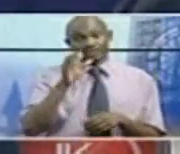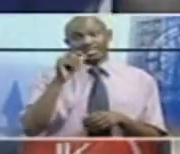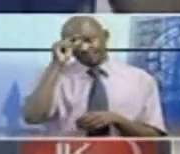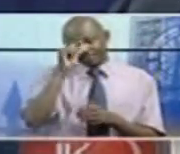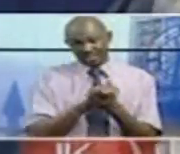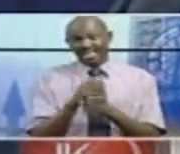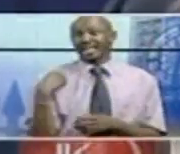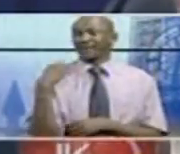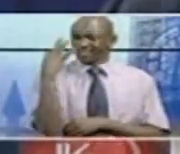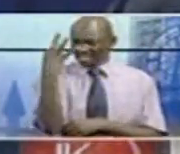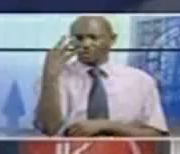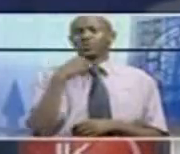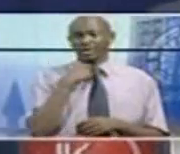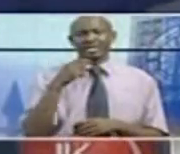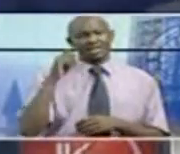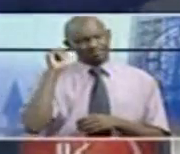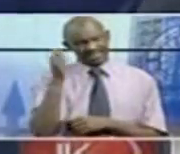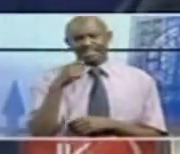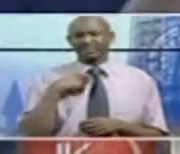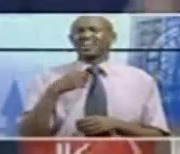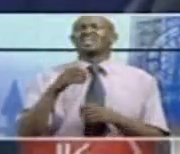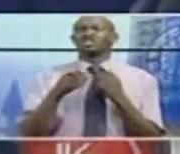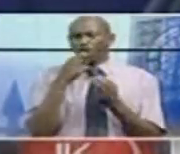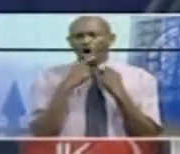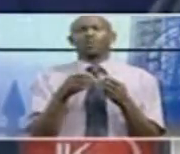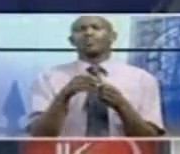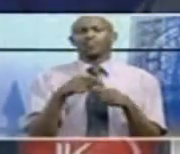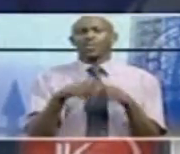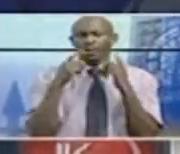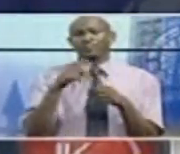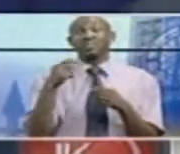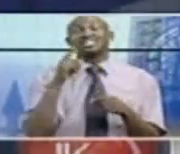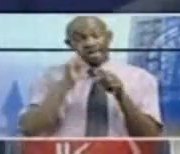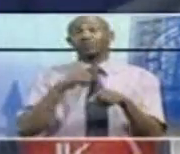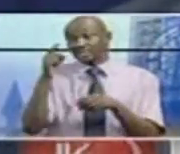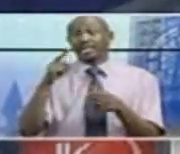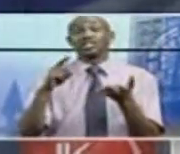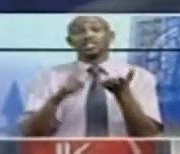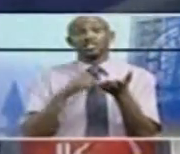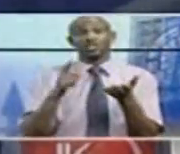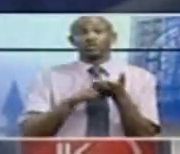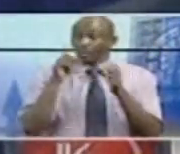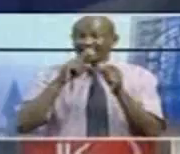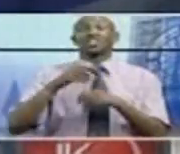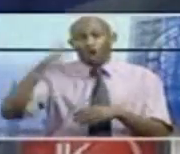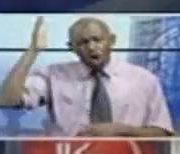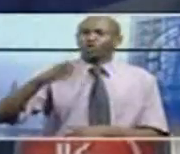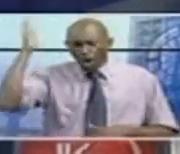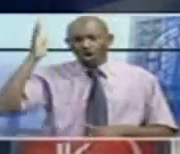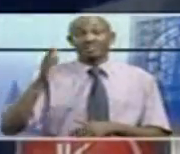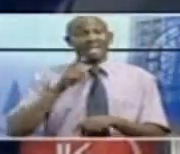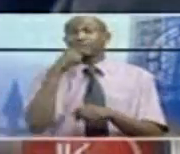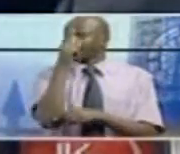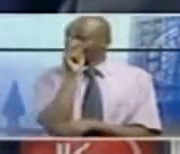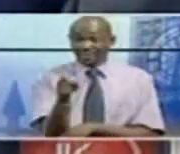three, we want the president to stop careless talk. When you tell tourists that wazungu waende, si waende, you know, when you do